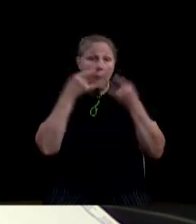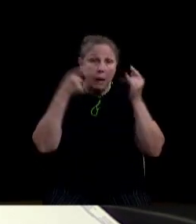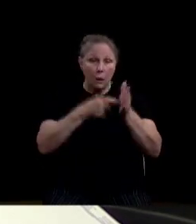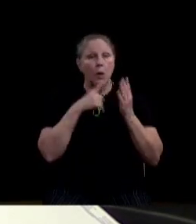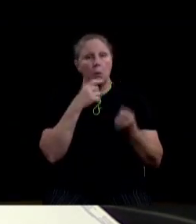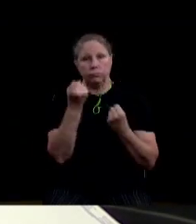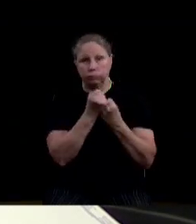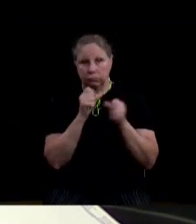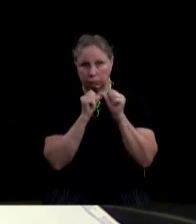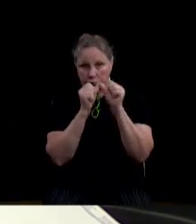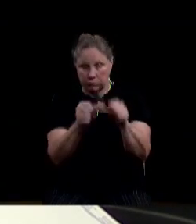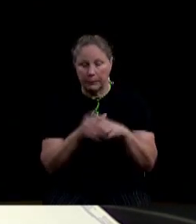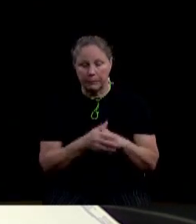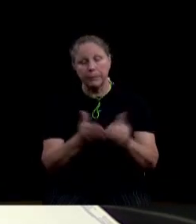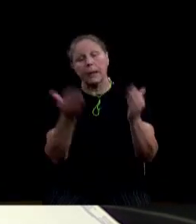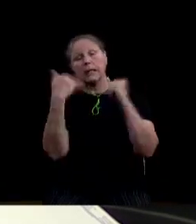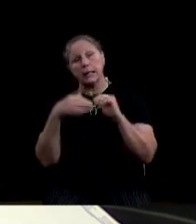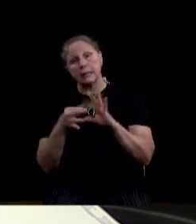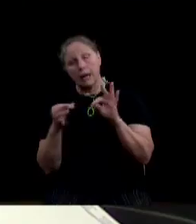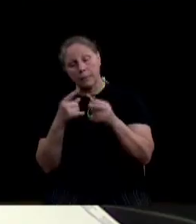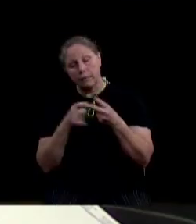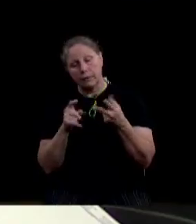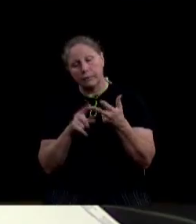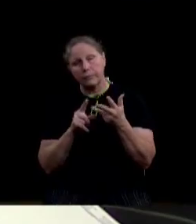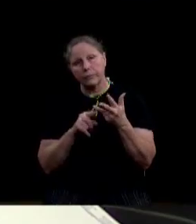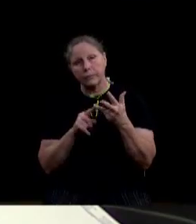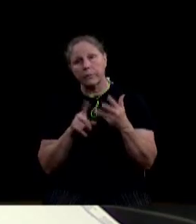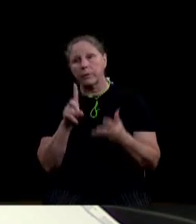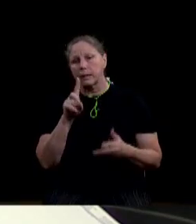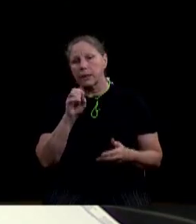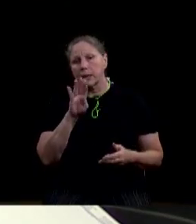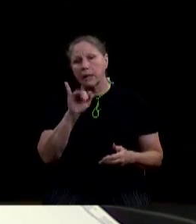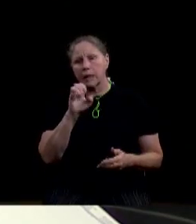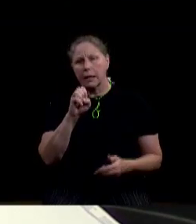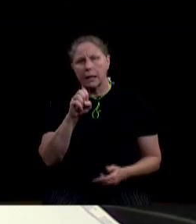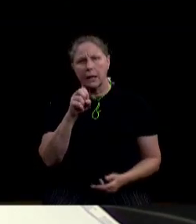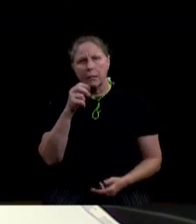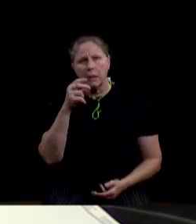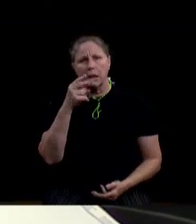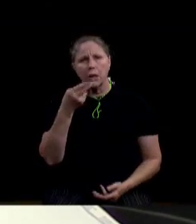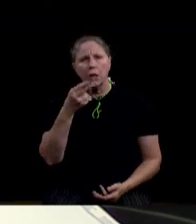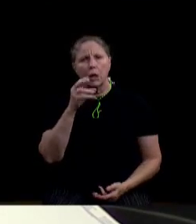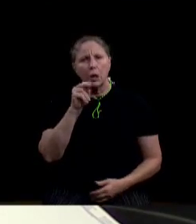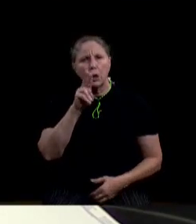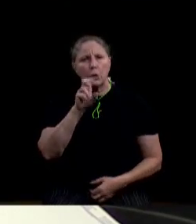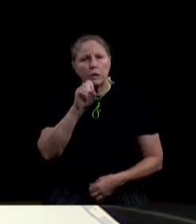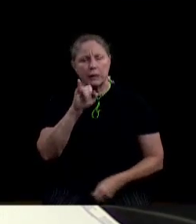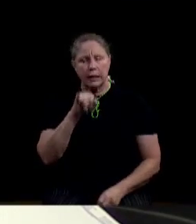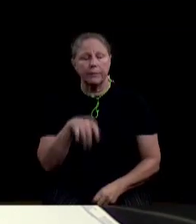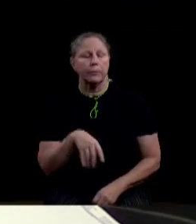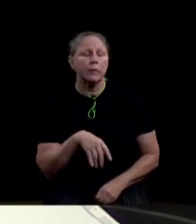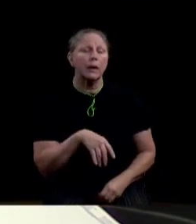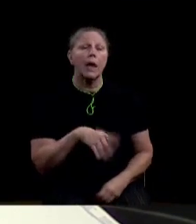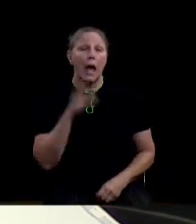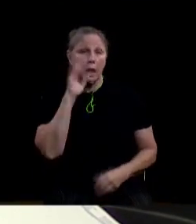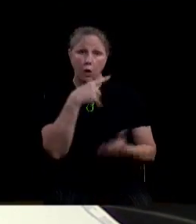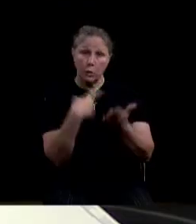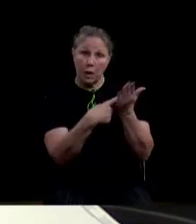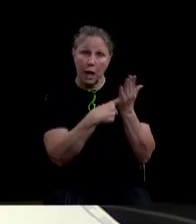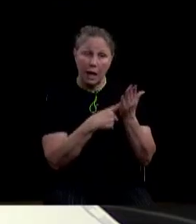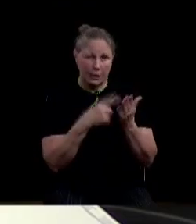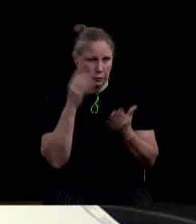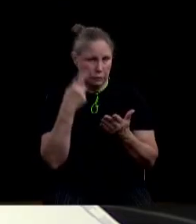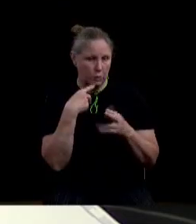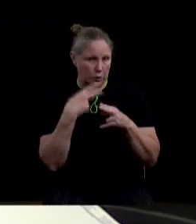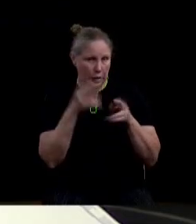from Debbie Usi. I know the city is discussing and will form opinion shortly on the call to wear masks in our community